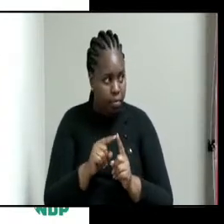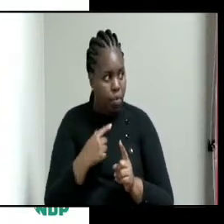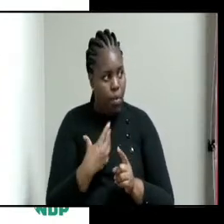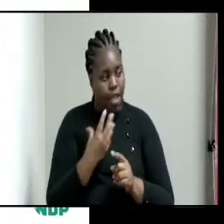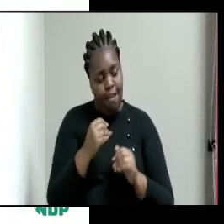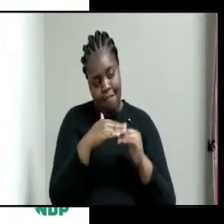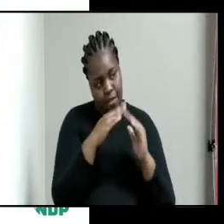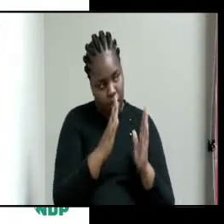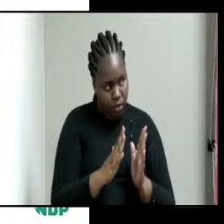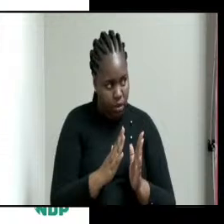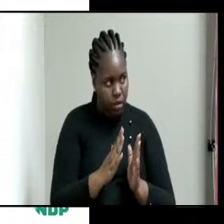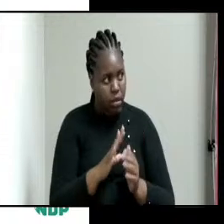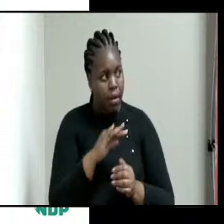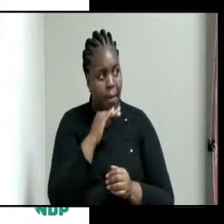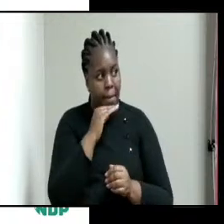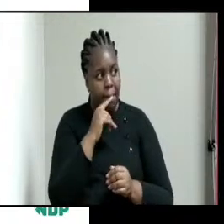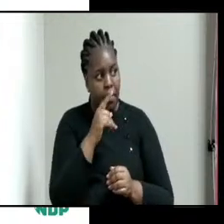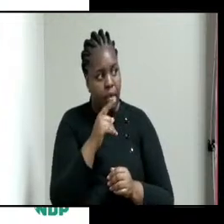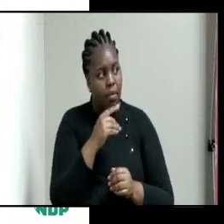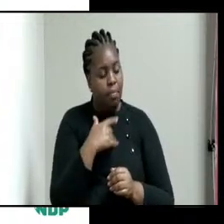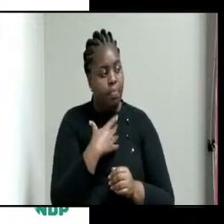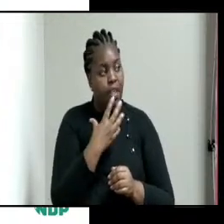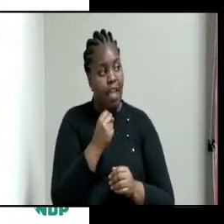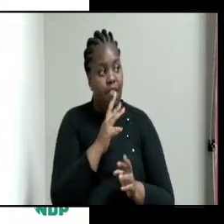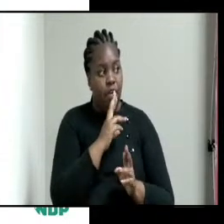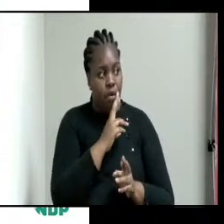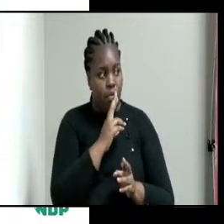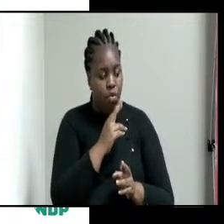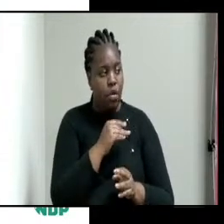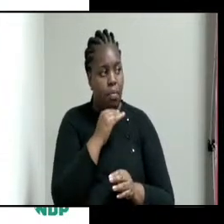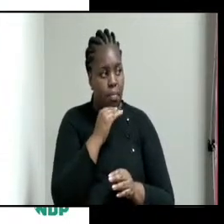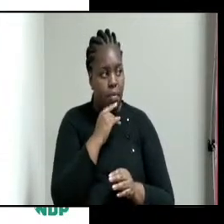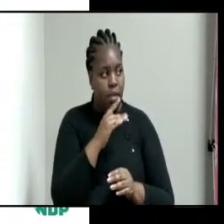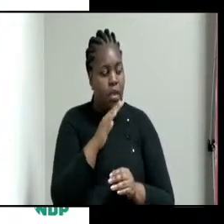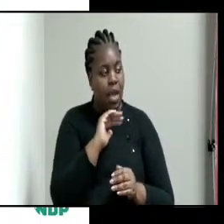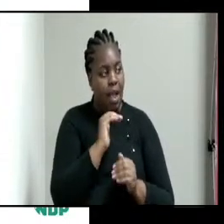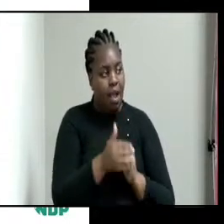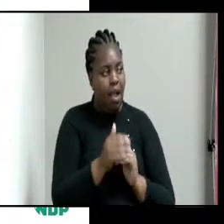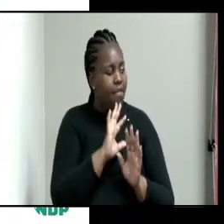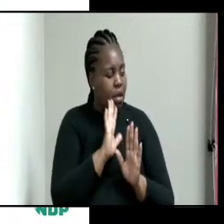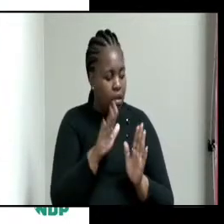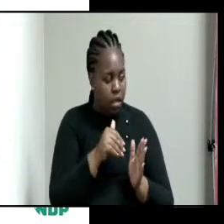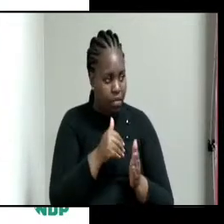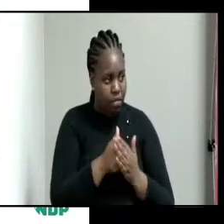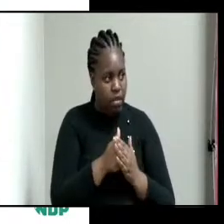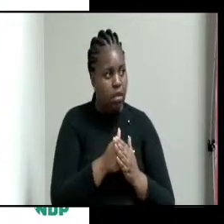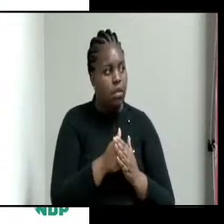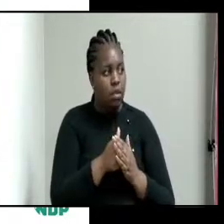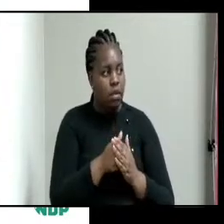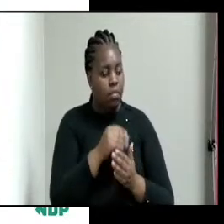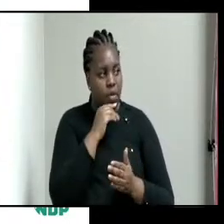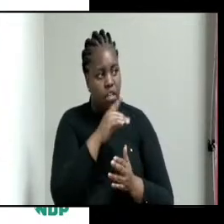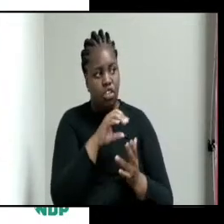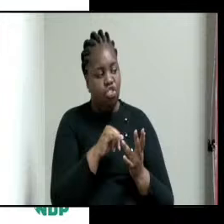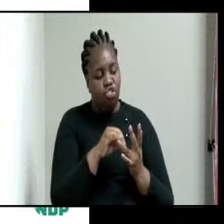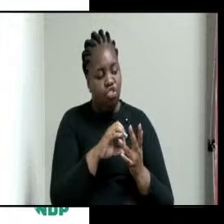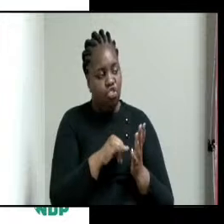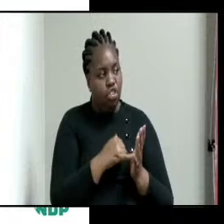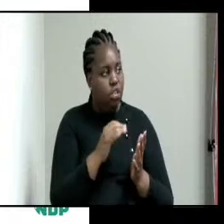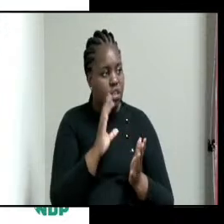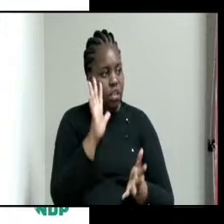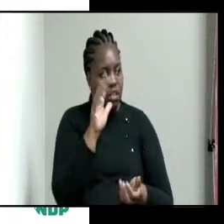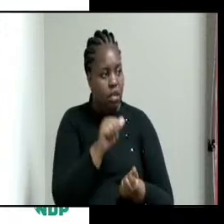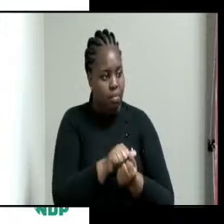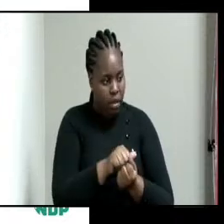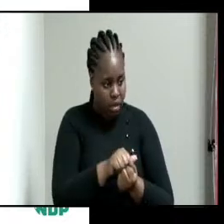have housing. So I do have a report that covers everything. You know, here is just a summary of what is